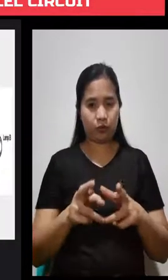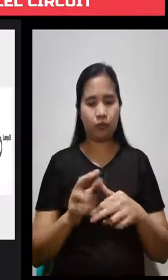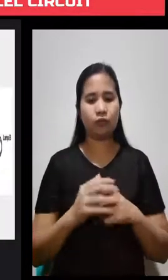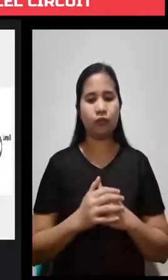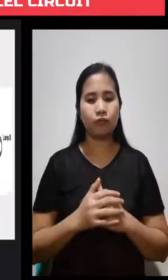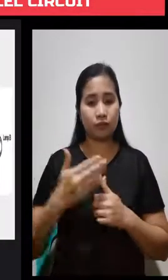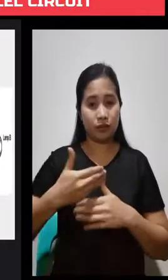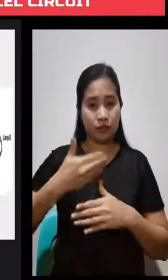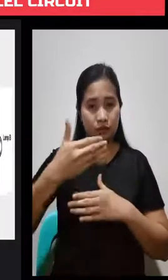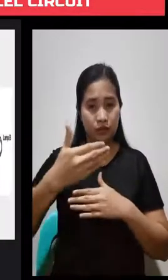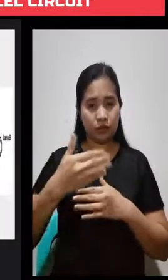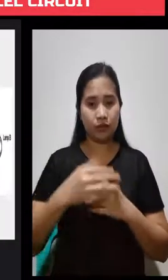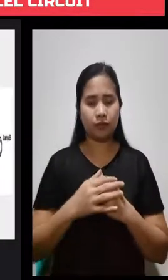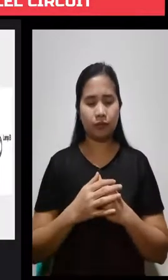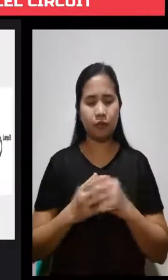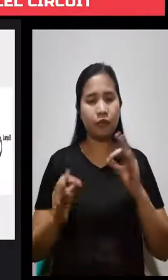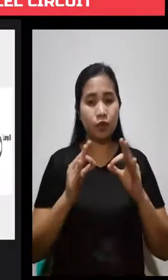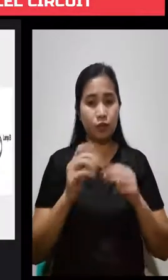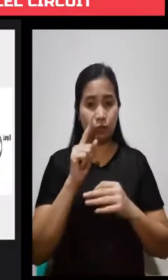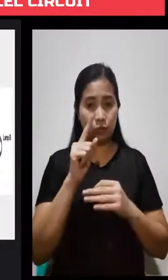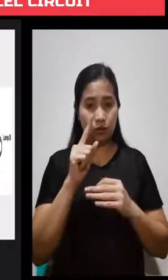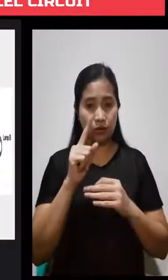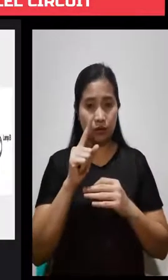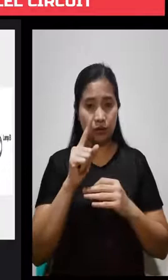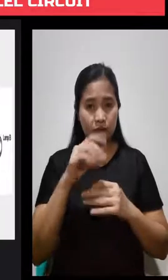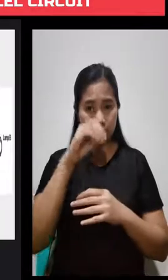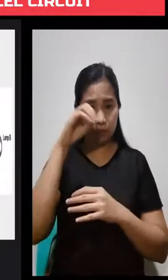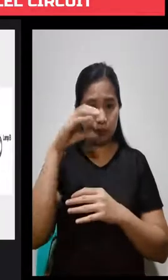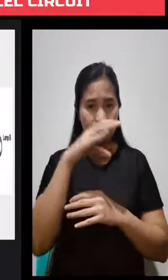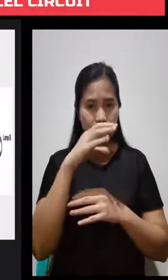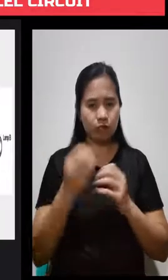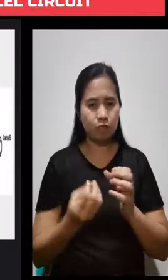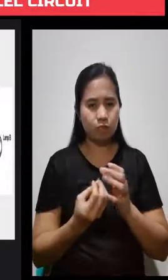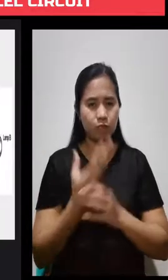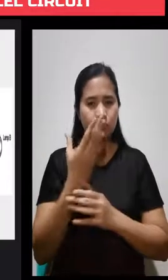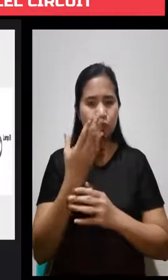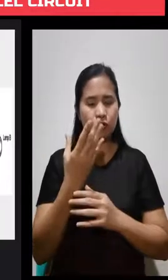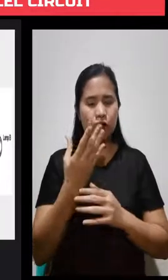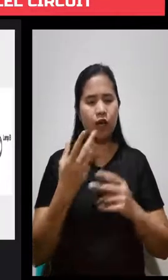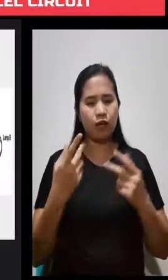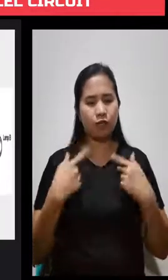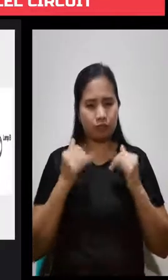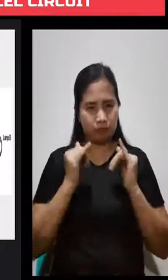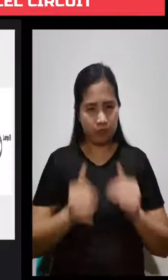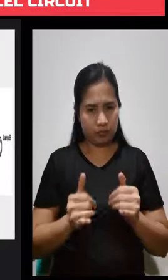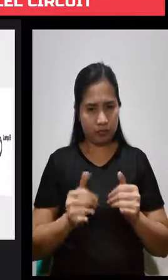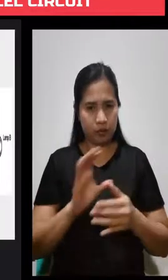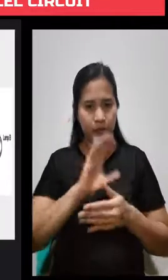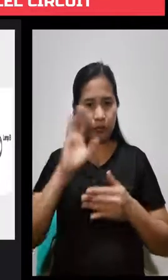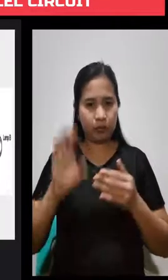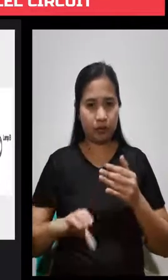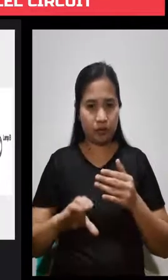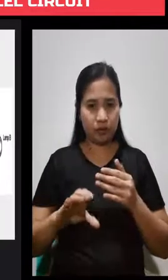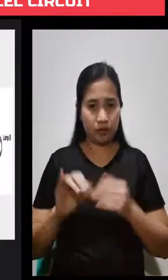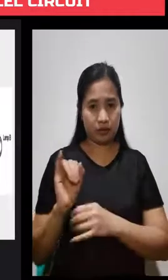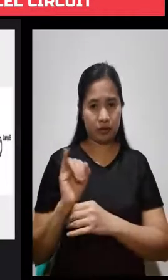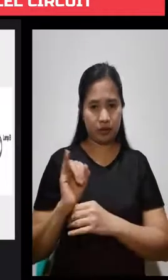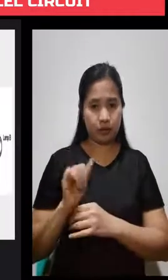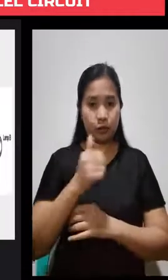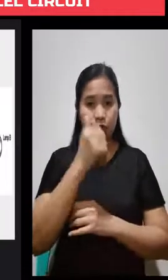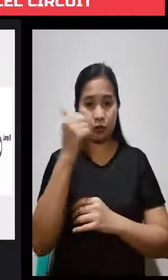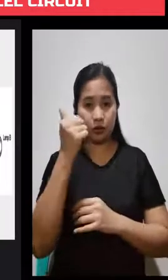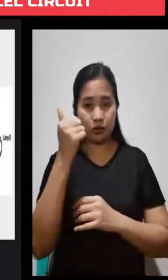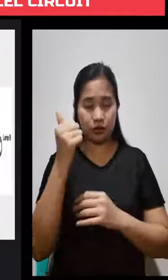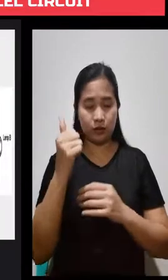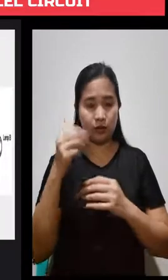Next, if one bulb blows, there would still be a complete circuit to other bulb so it